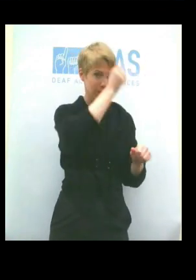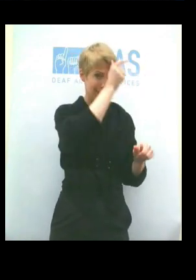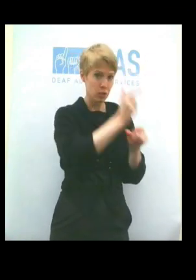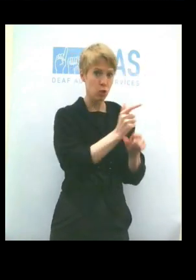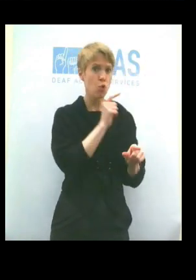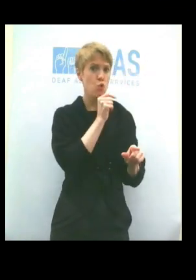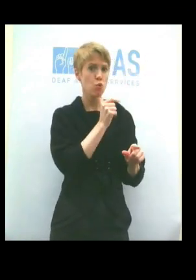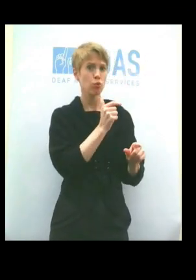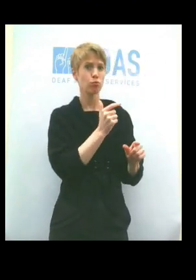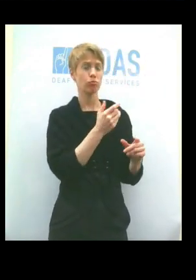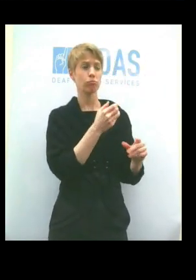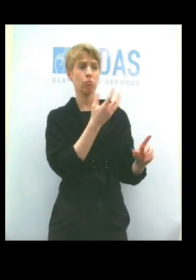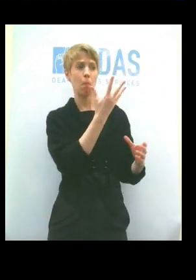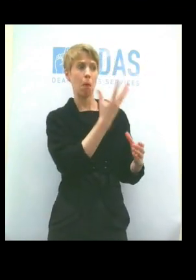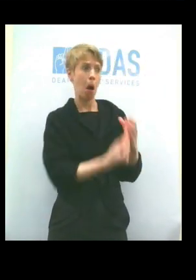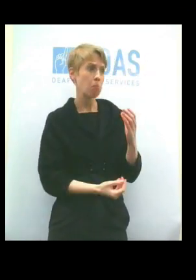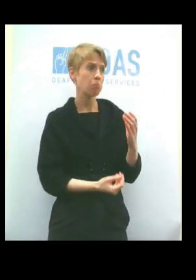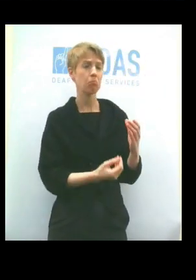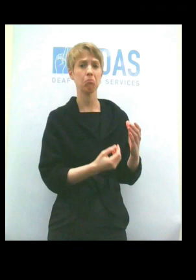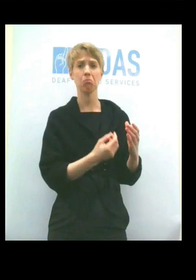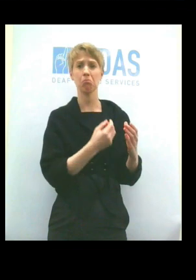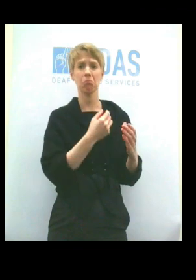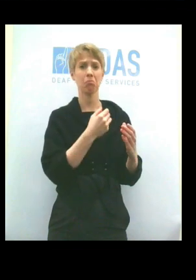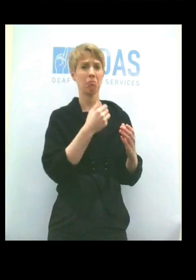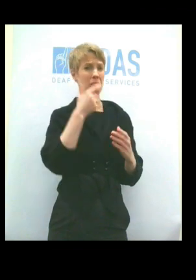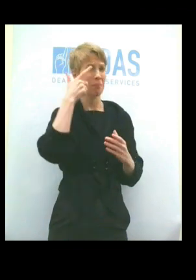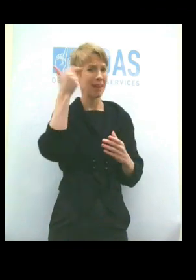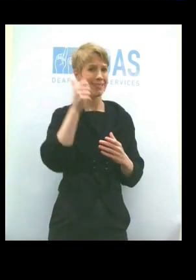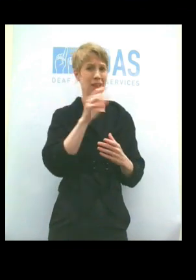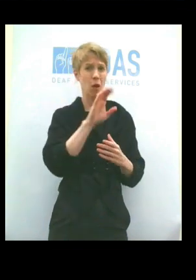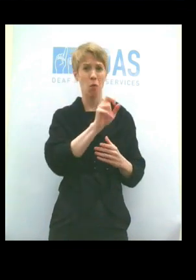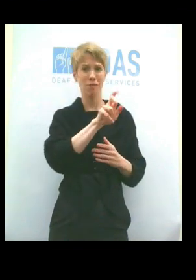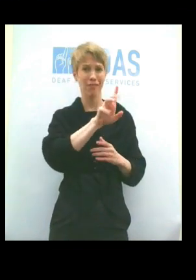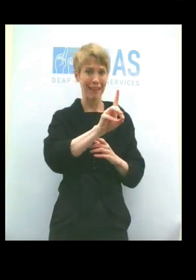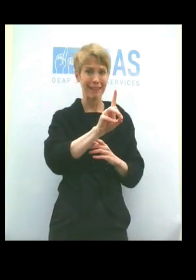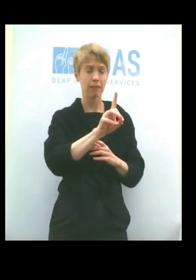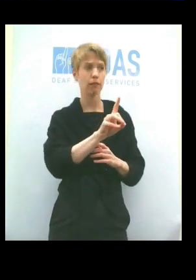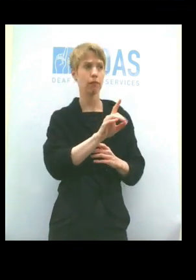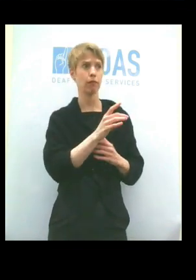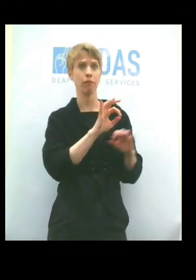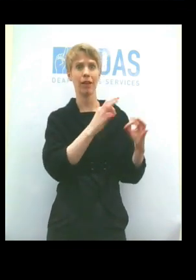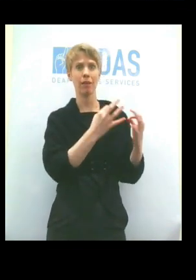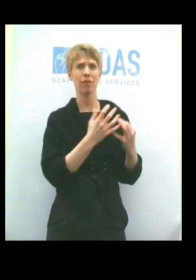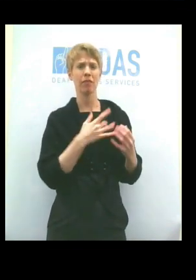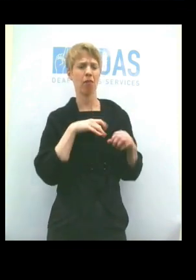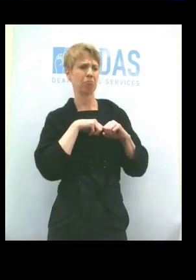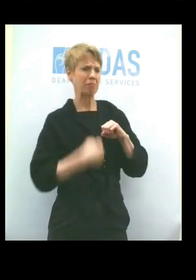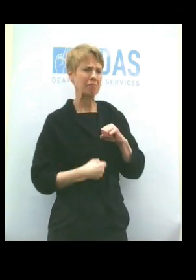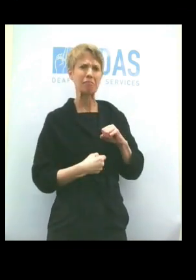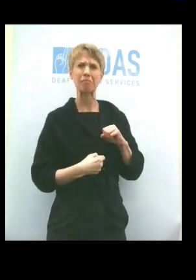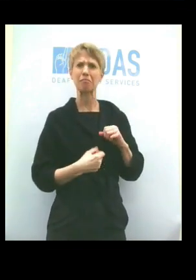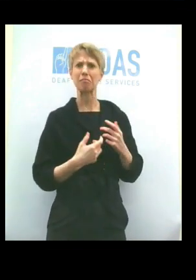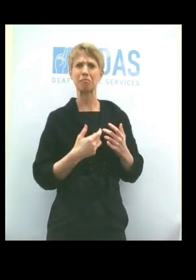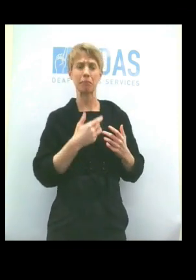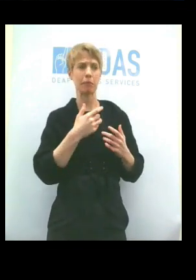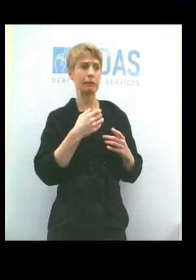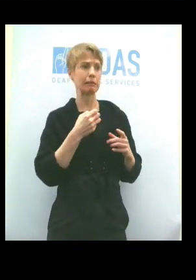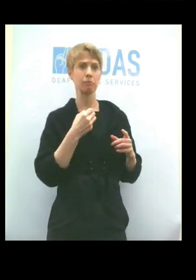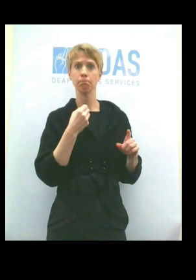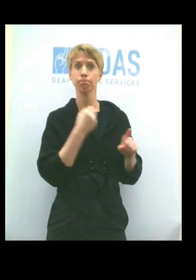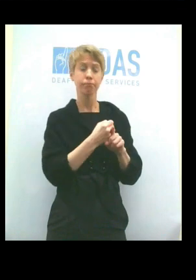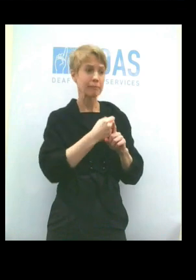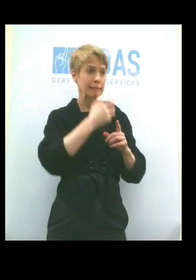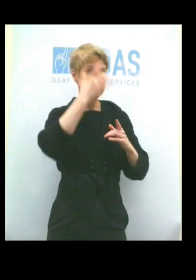know, and they just just can't understand how something so quickly could take their loved one, regardless of their